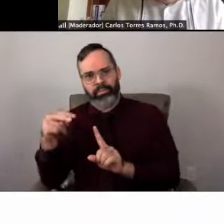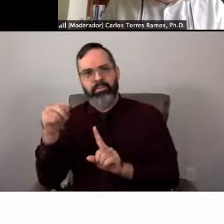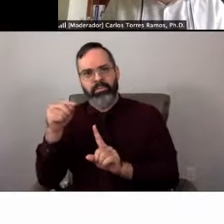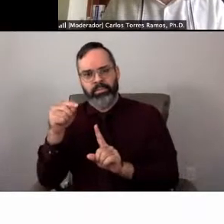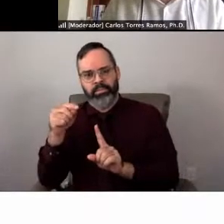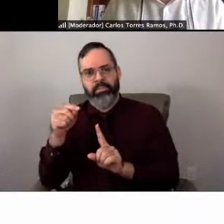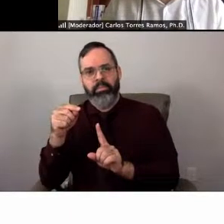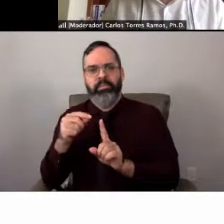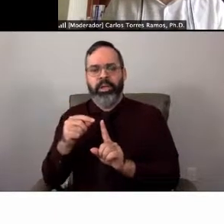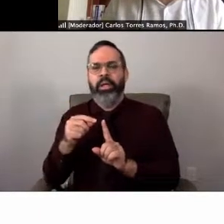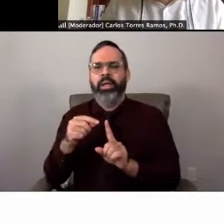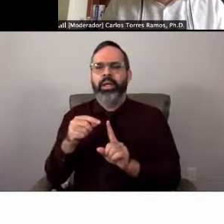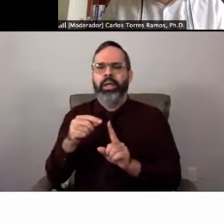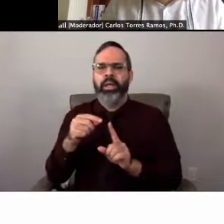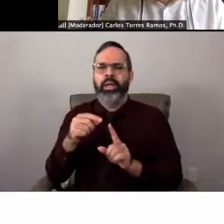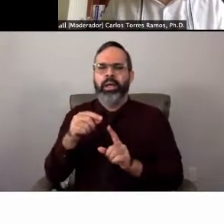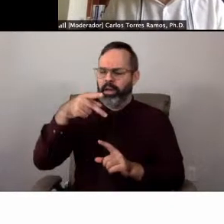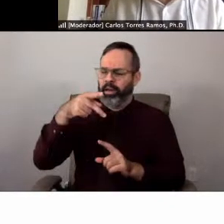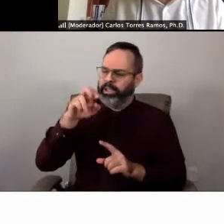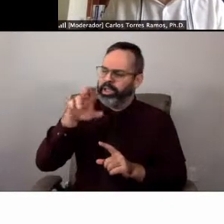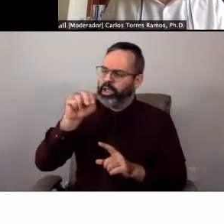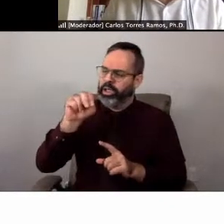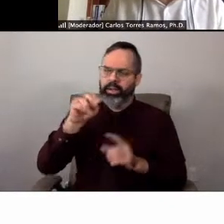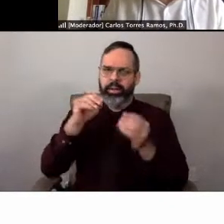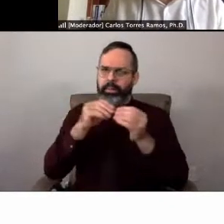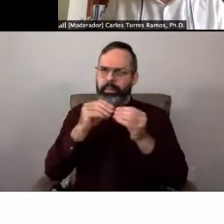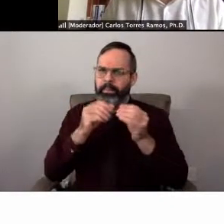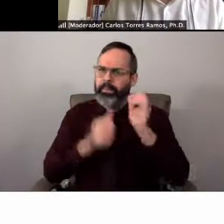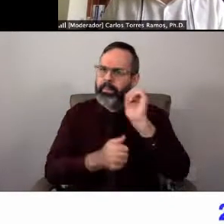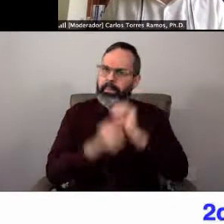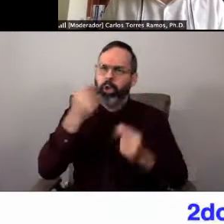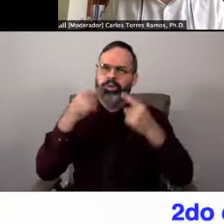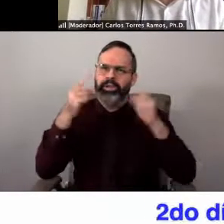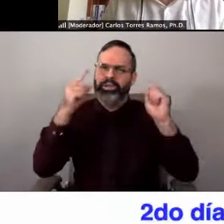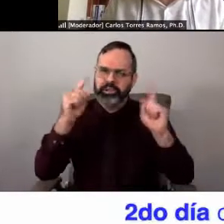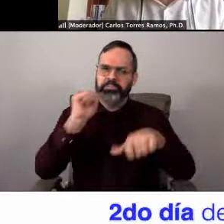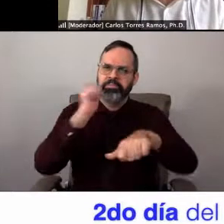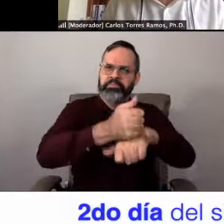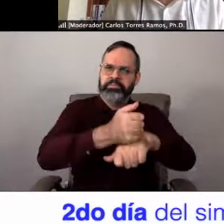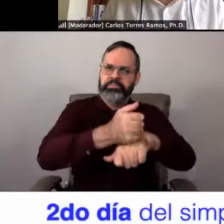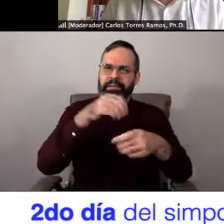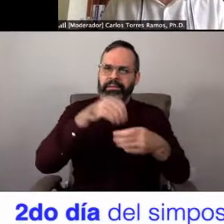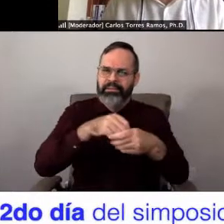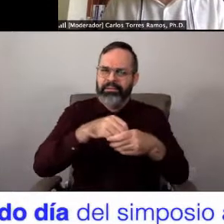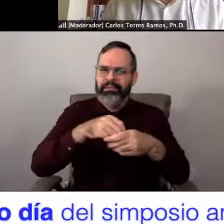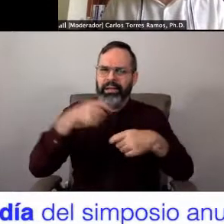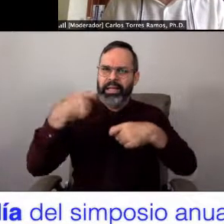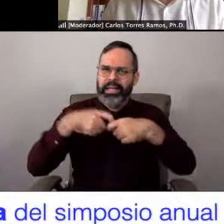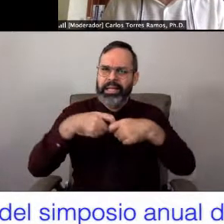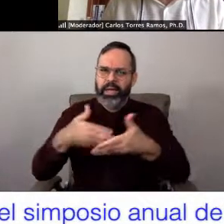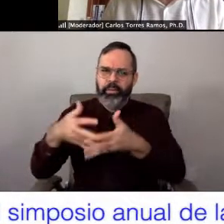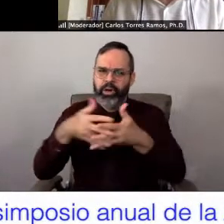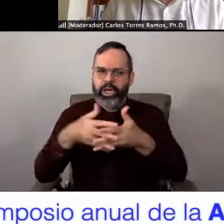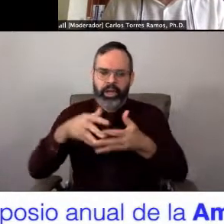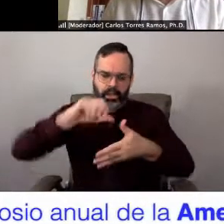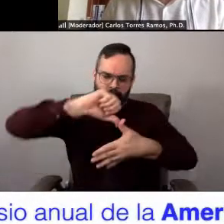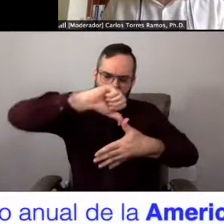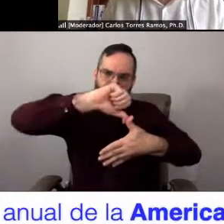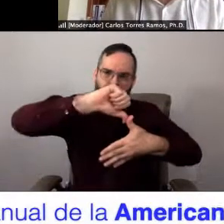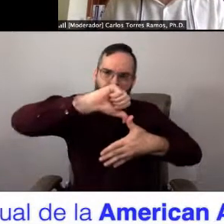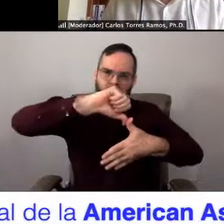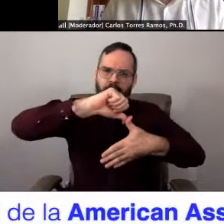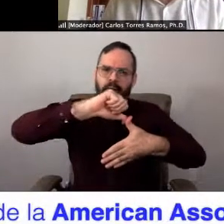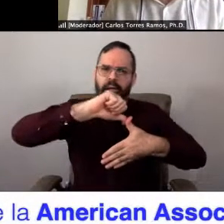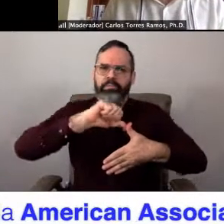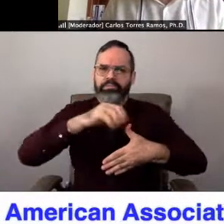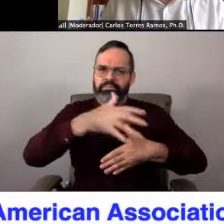Which of those pillars have been most successfully implemented in Latin America, and which is